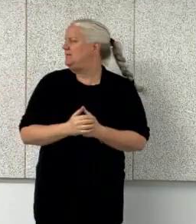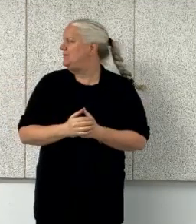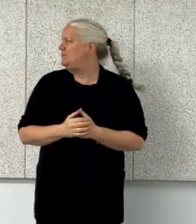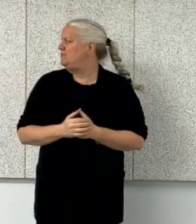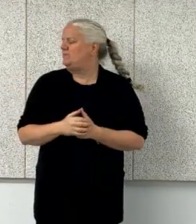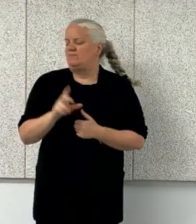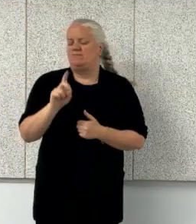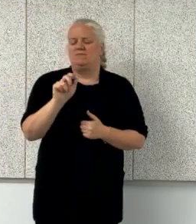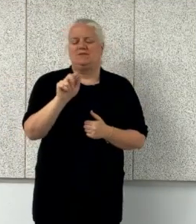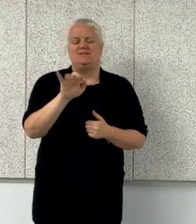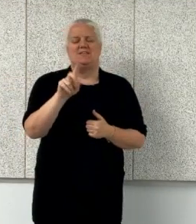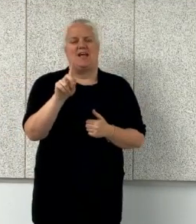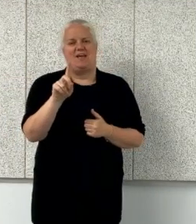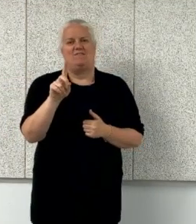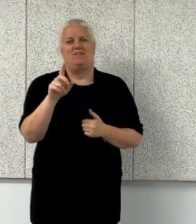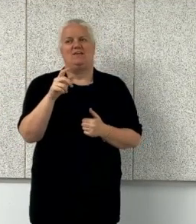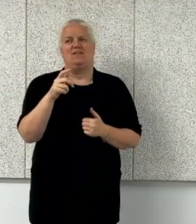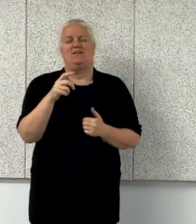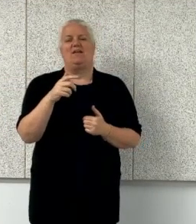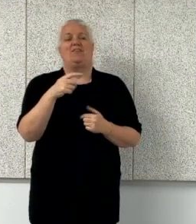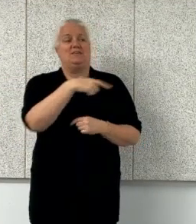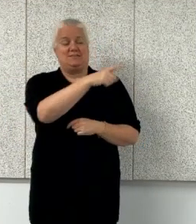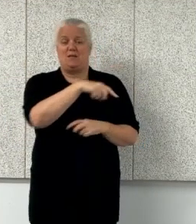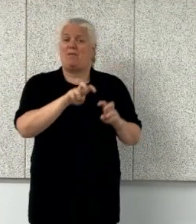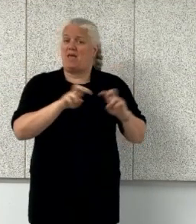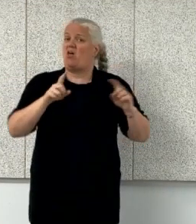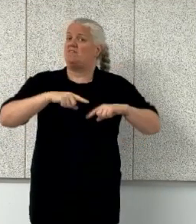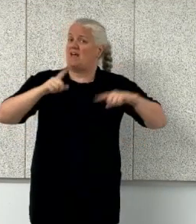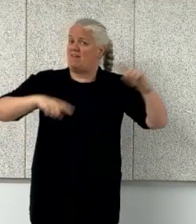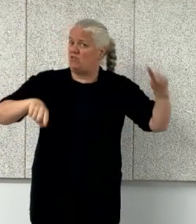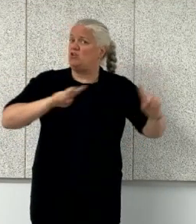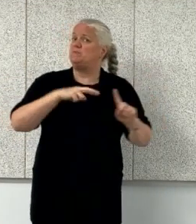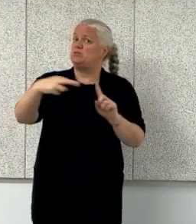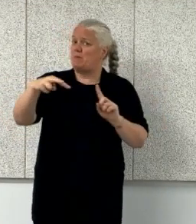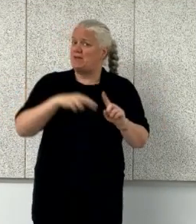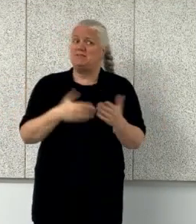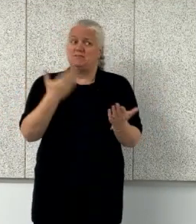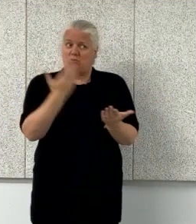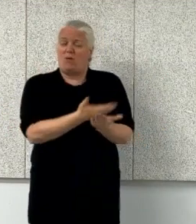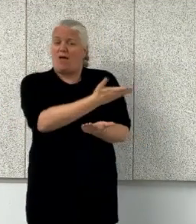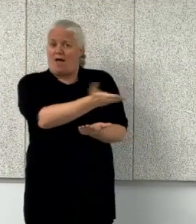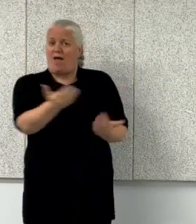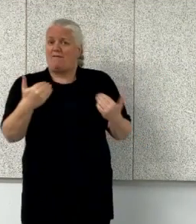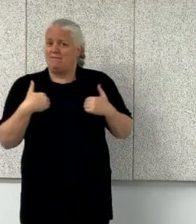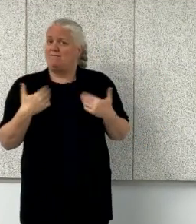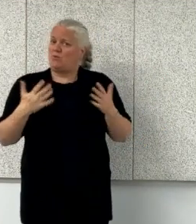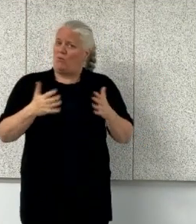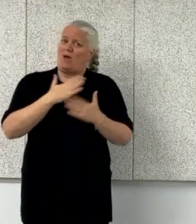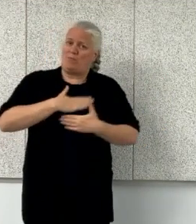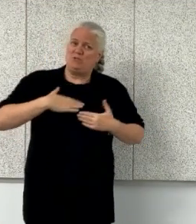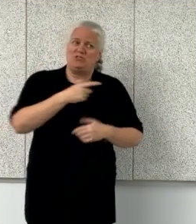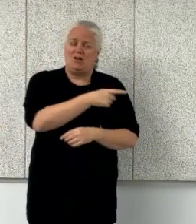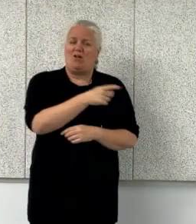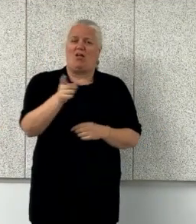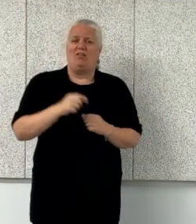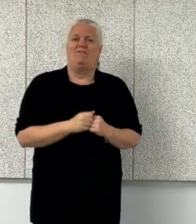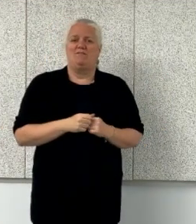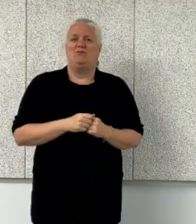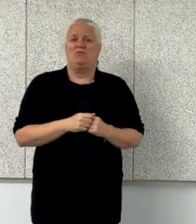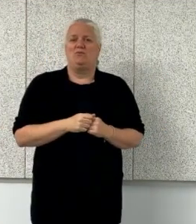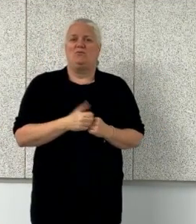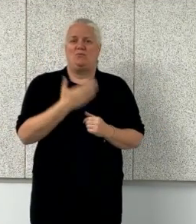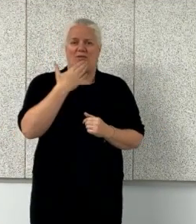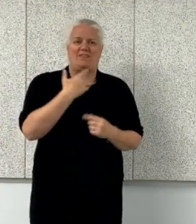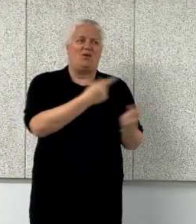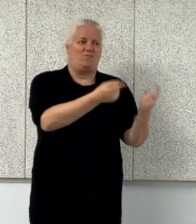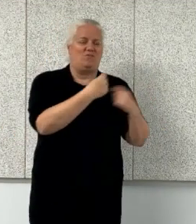assemble a panel of diverse perspectives. Exactly. That's what we had, and I really appreciate it. And I really appreciate all of you. Thank you for being